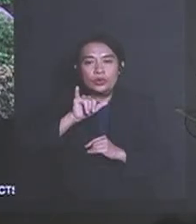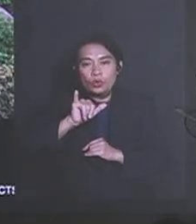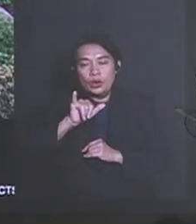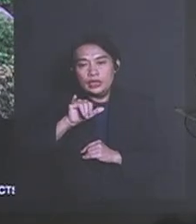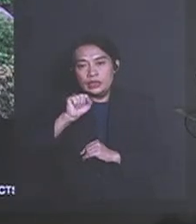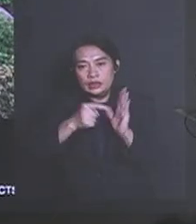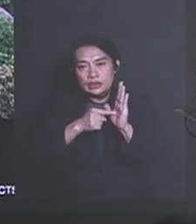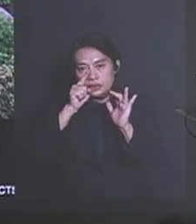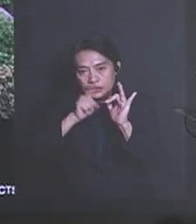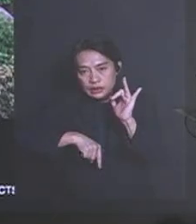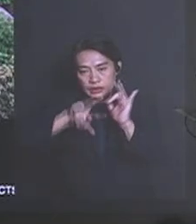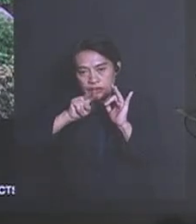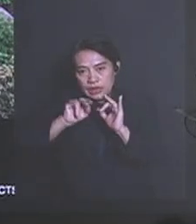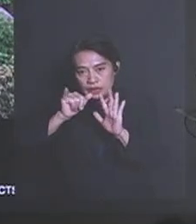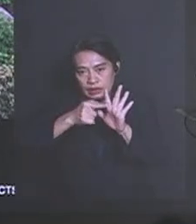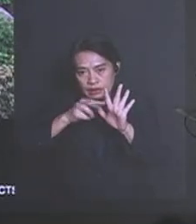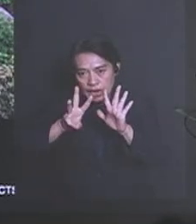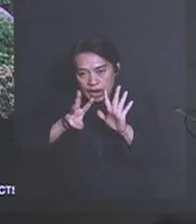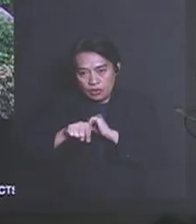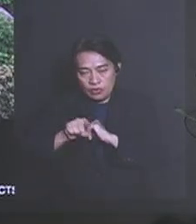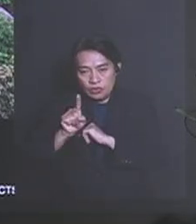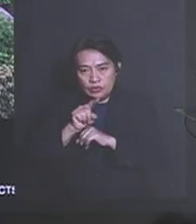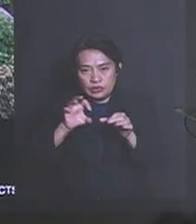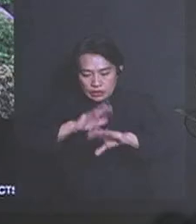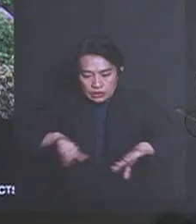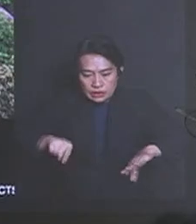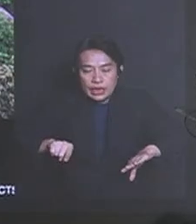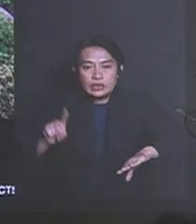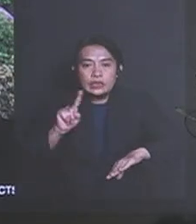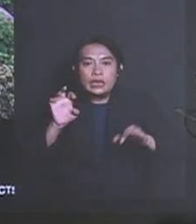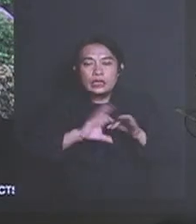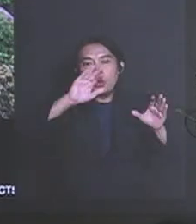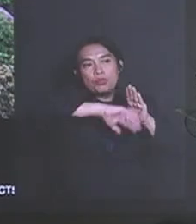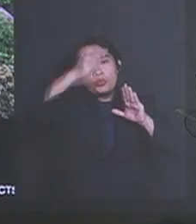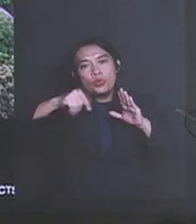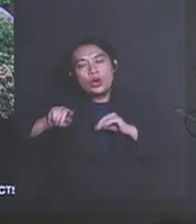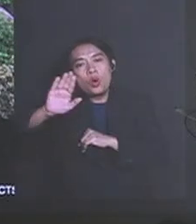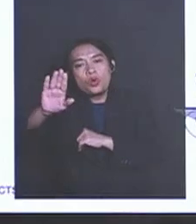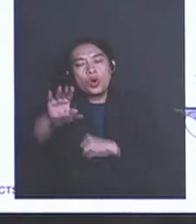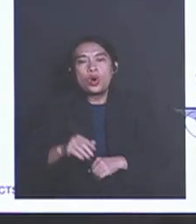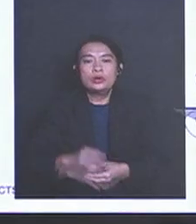from poor hill tribe families, and most of them have a short learning concentration ability.